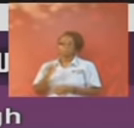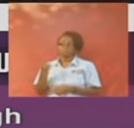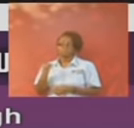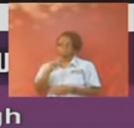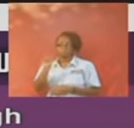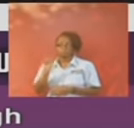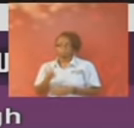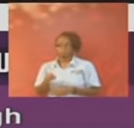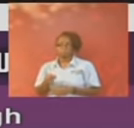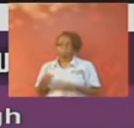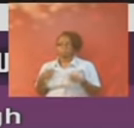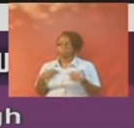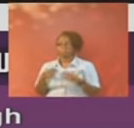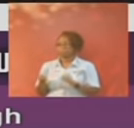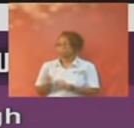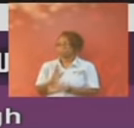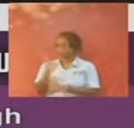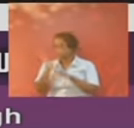country now?